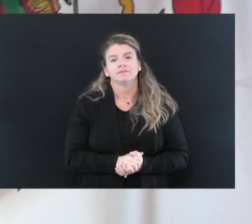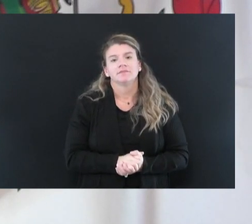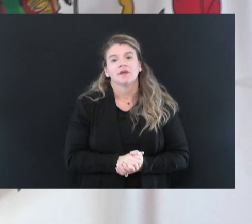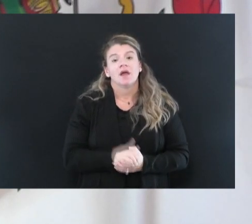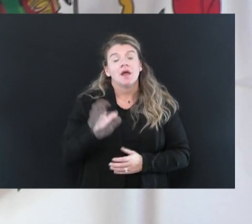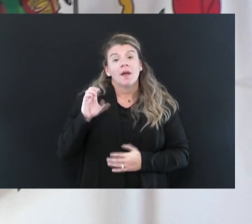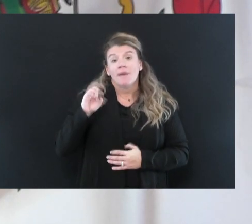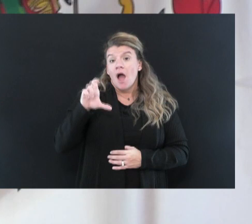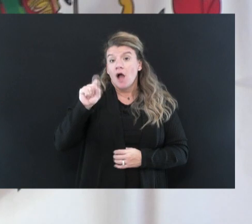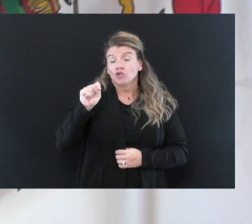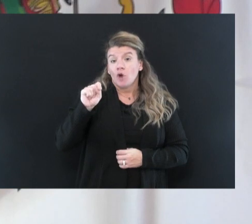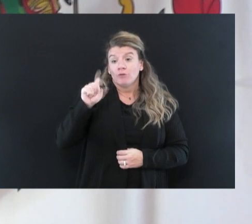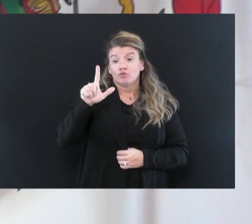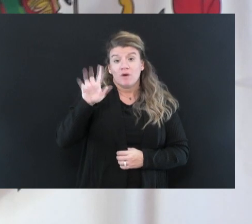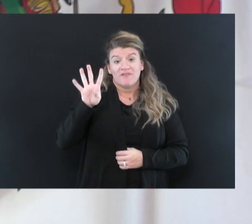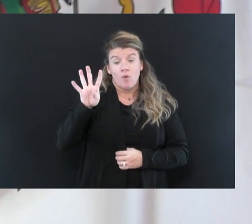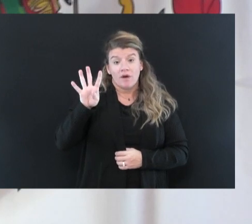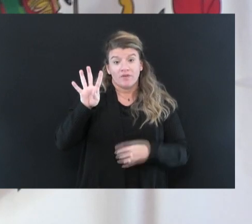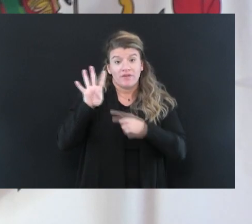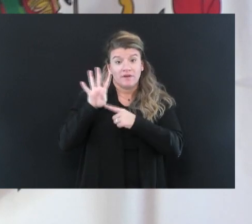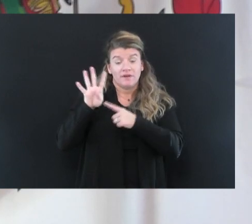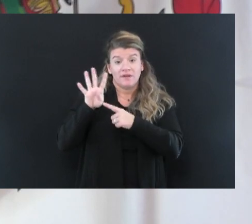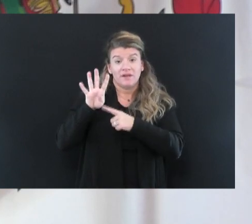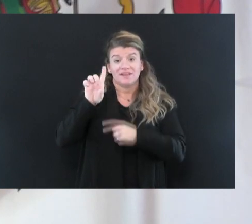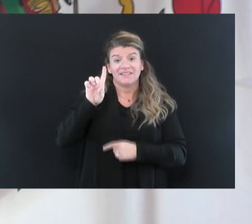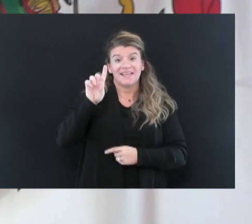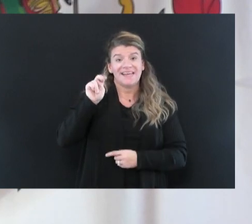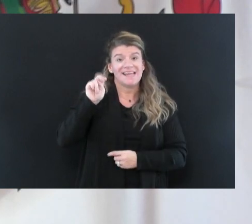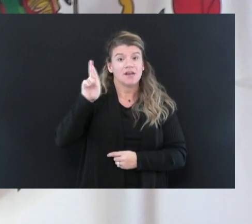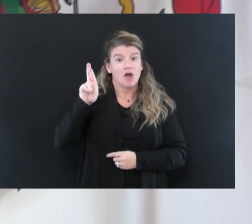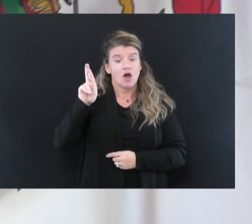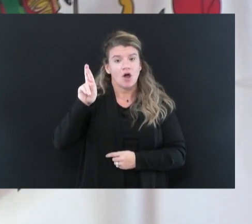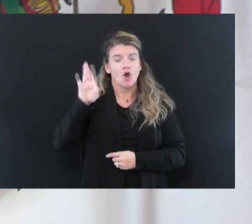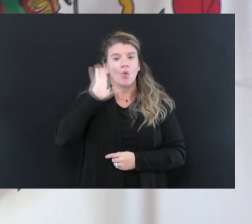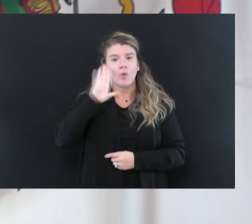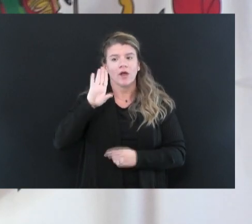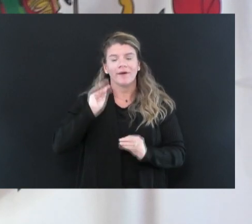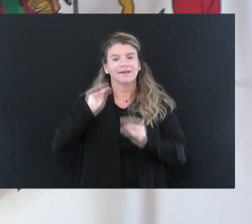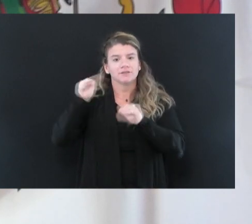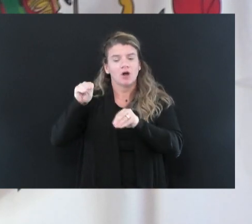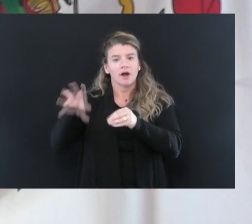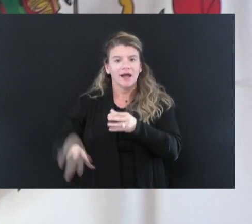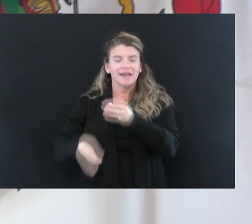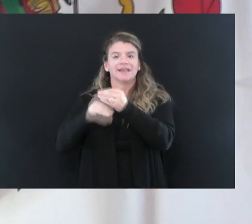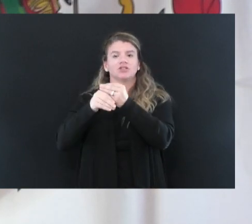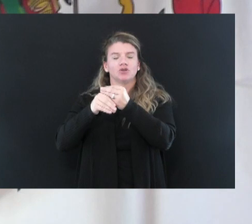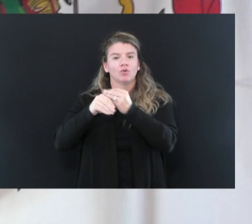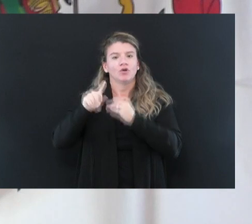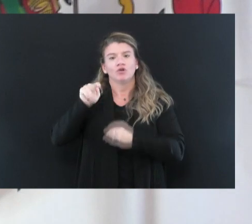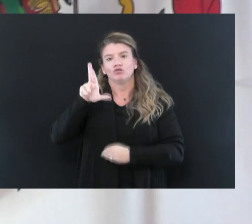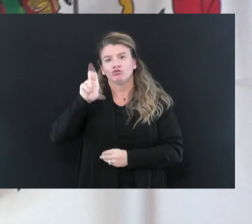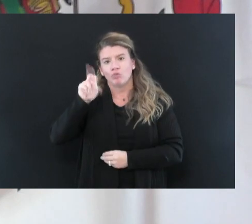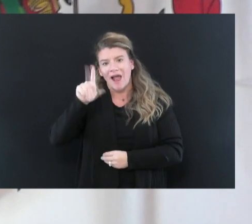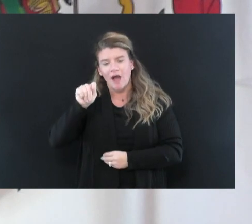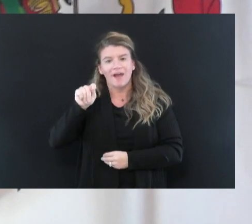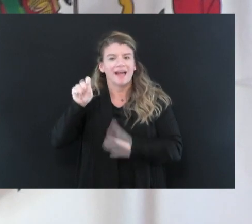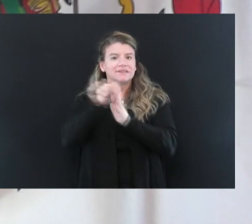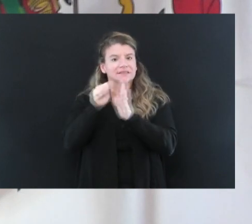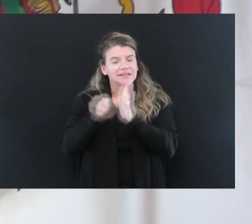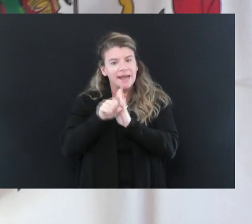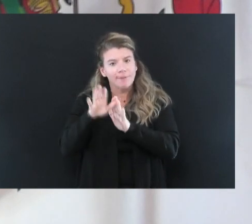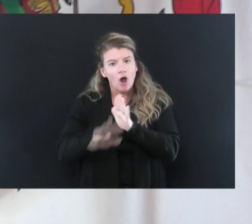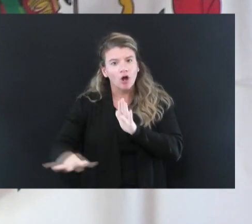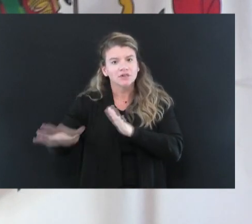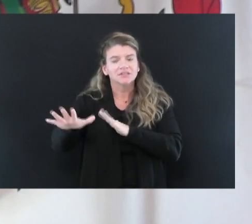October the 24th, the DNR will stock additional trout in lakes at our state parks and our